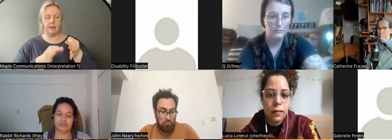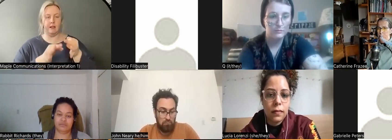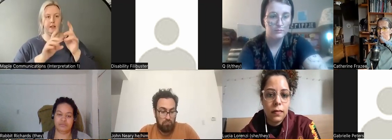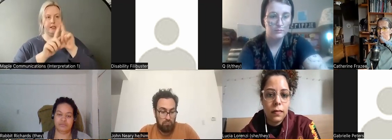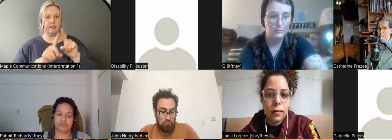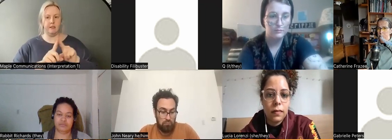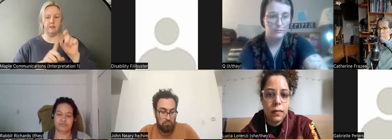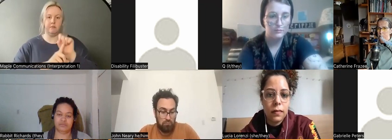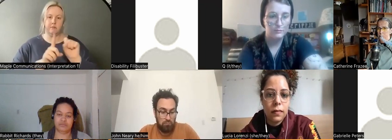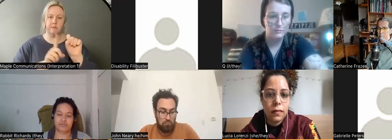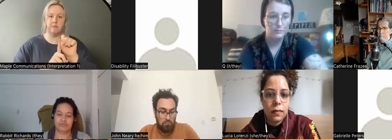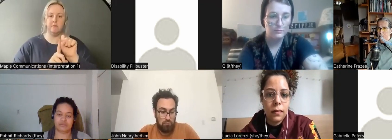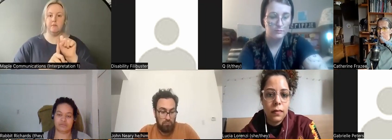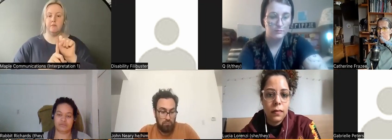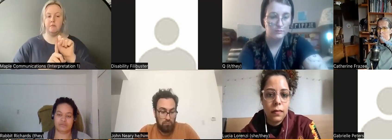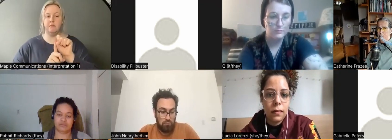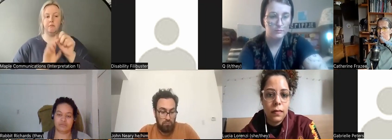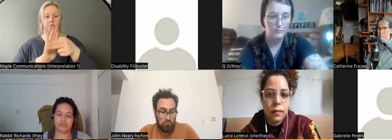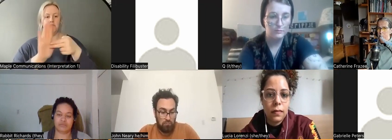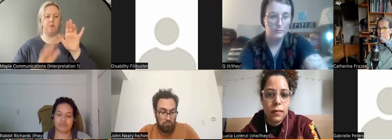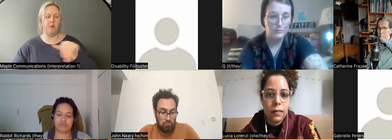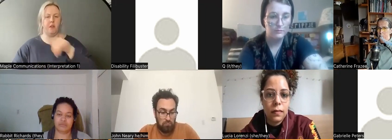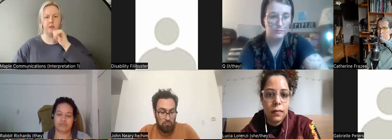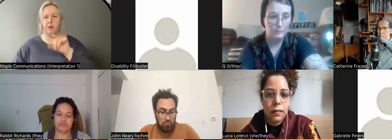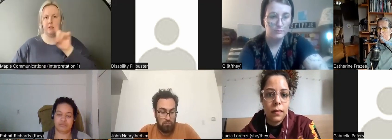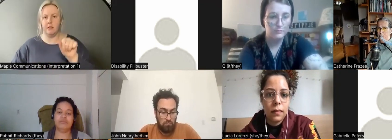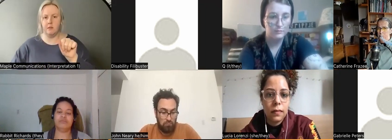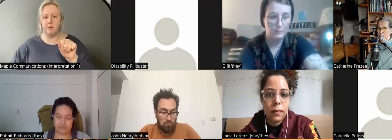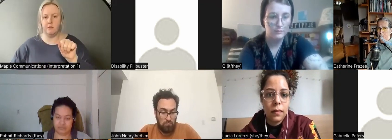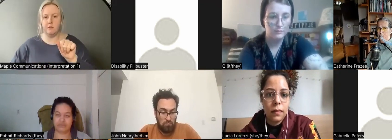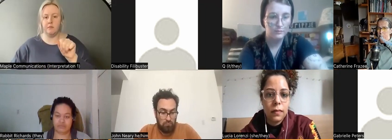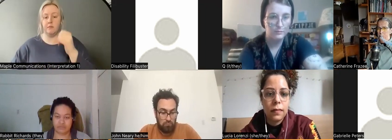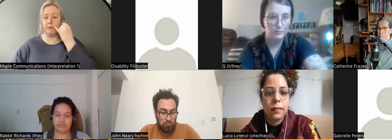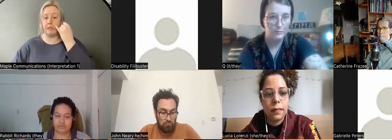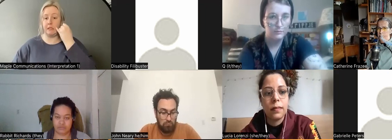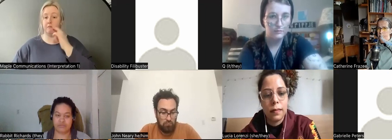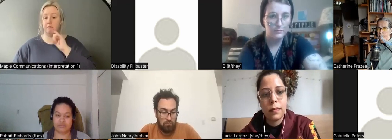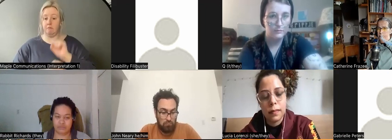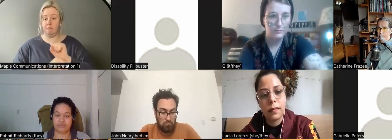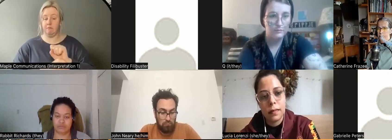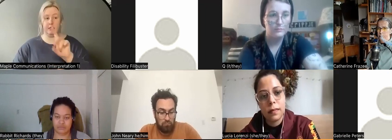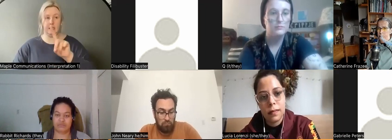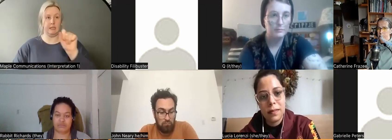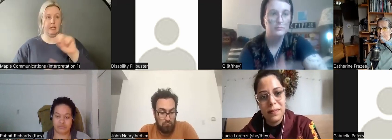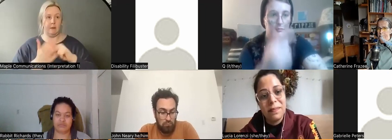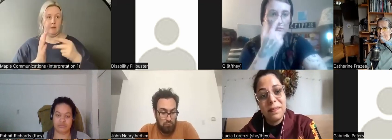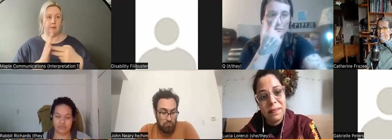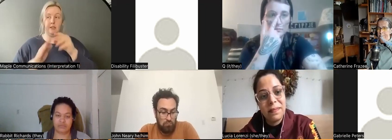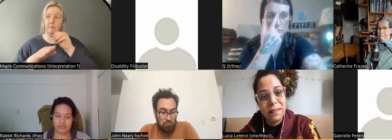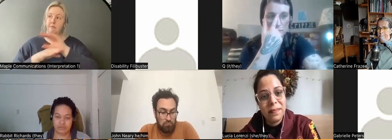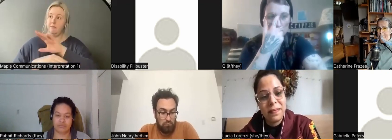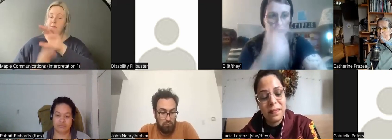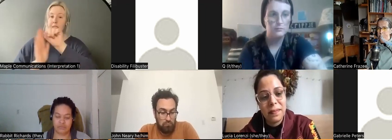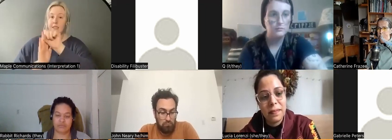are not disabling, because that would create too much of a problem for the state and too much solidarity